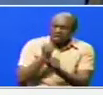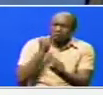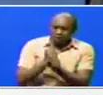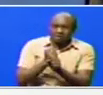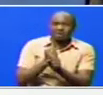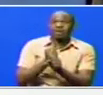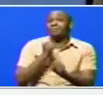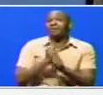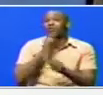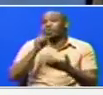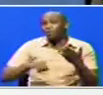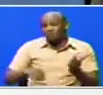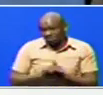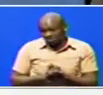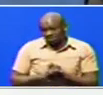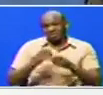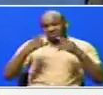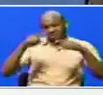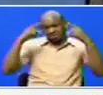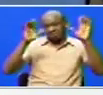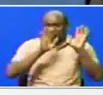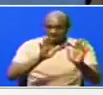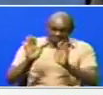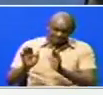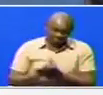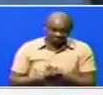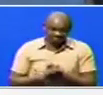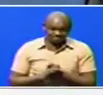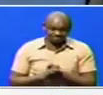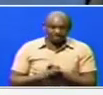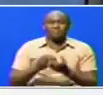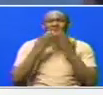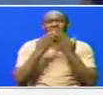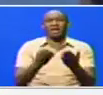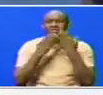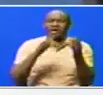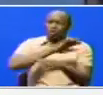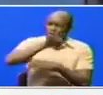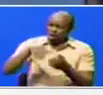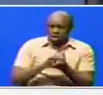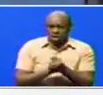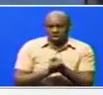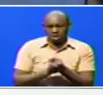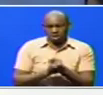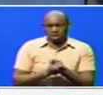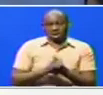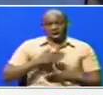ensure a successful campaign. I thank all